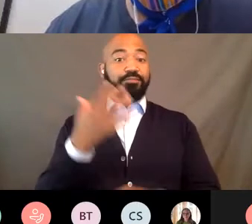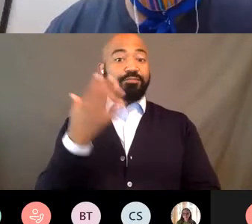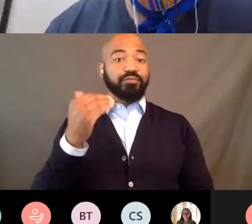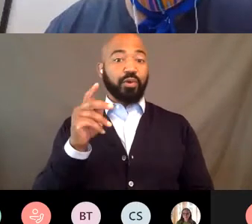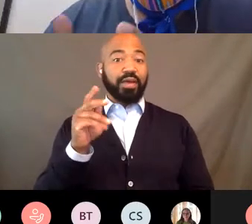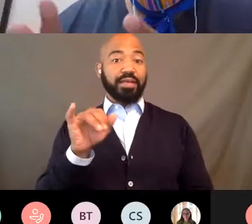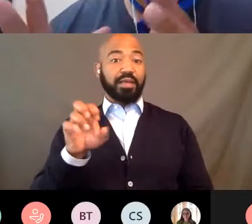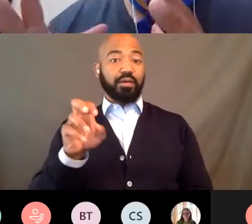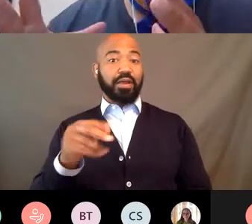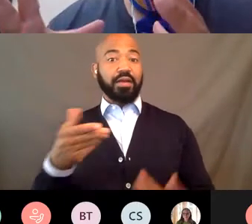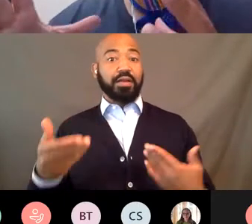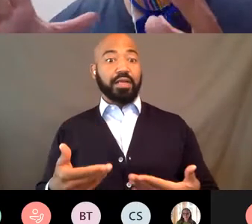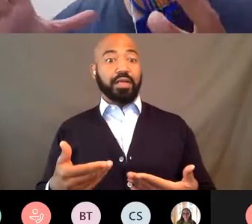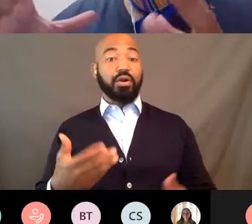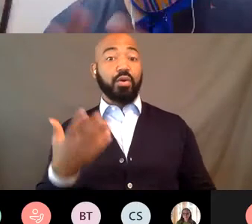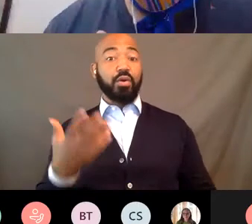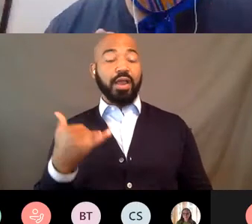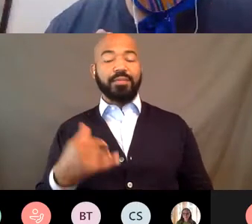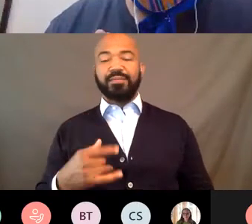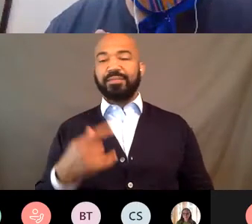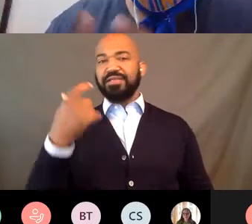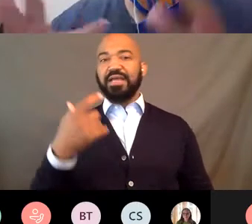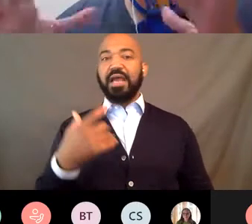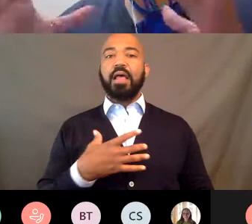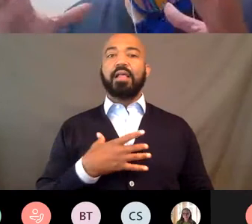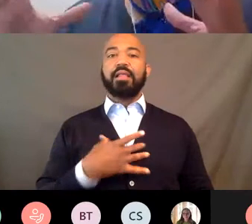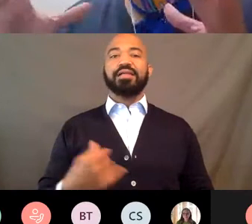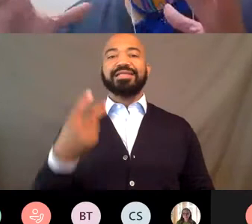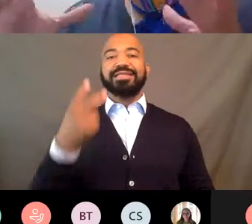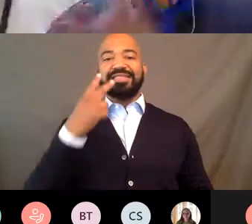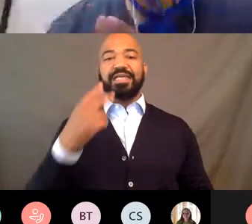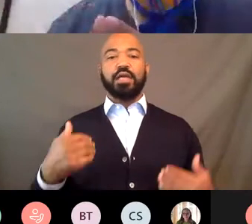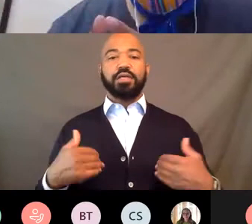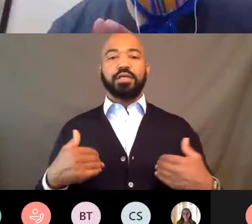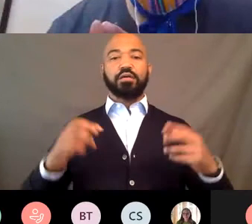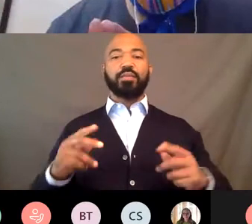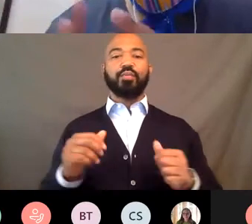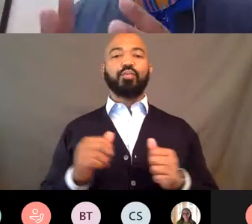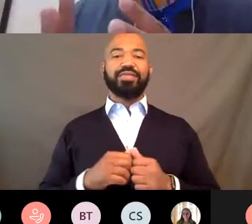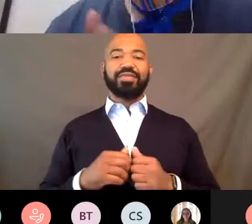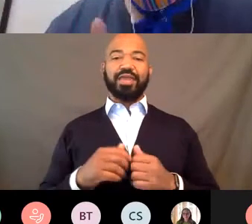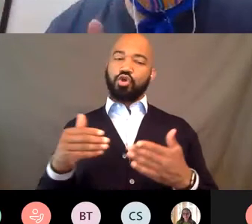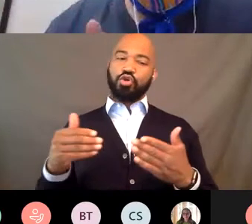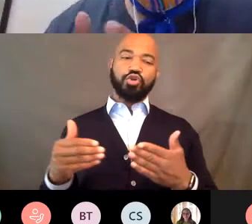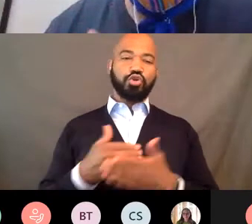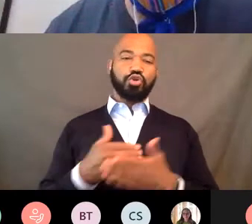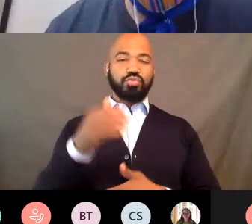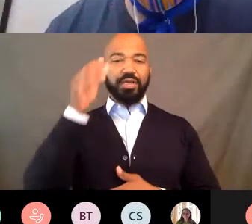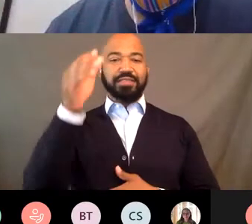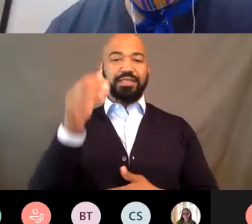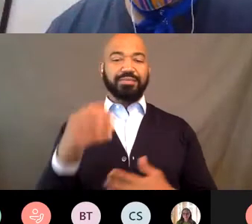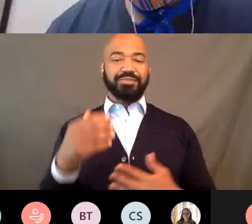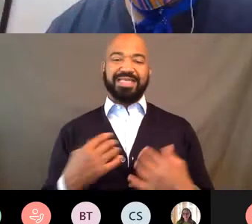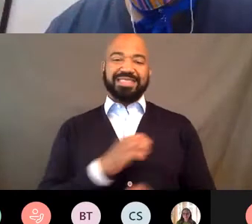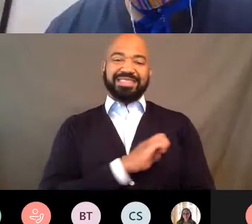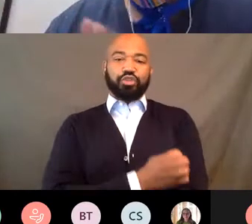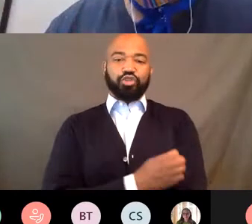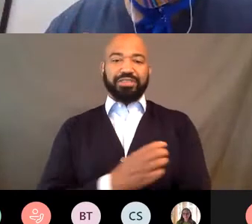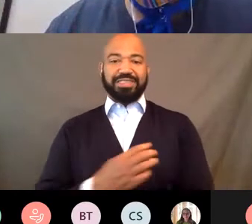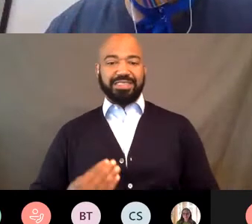young people with fresh concepts, energy, trying to address these